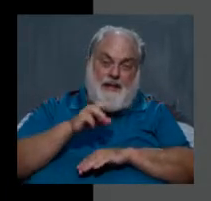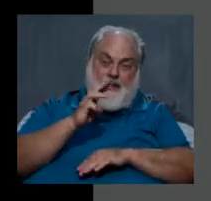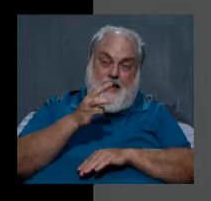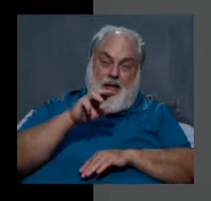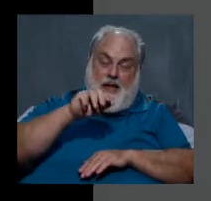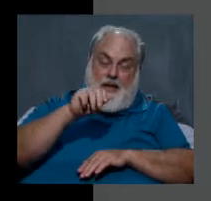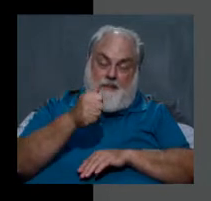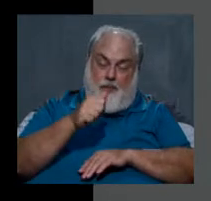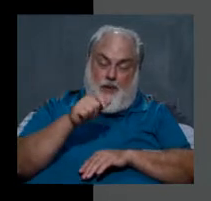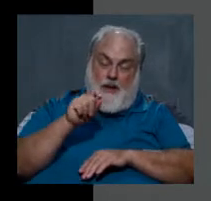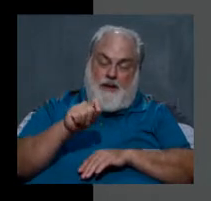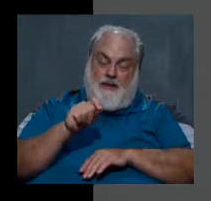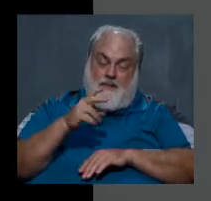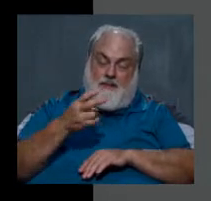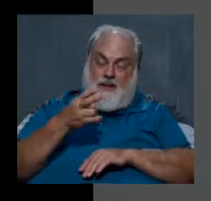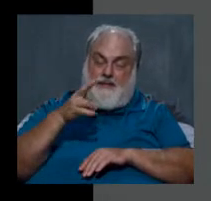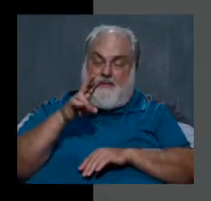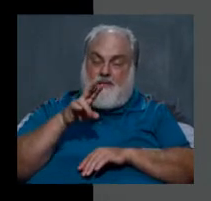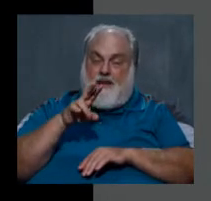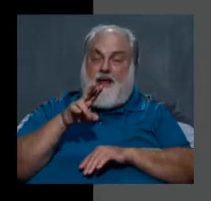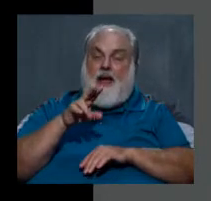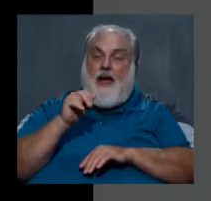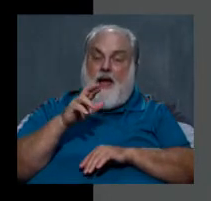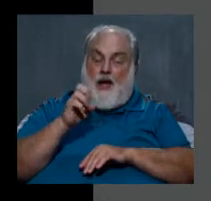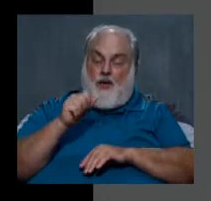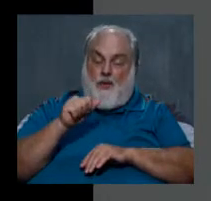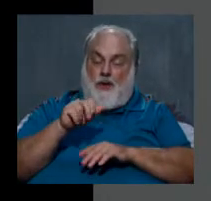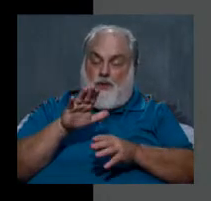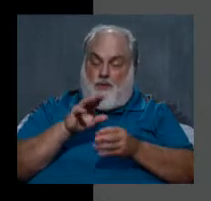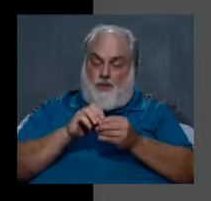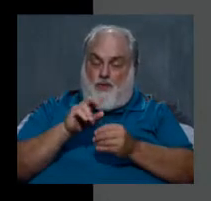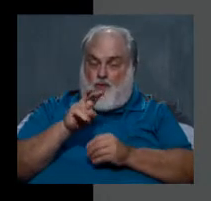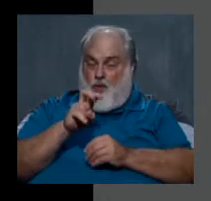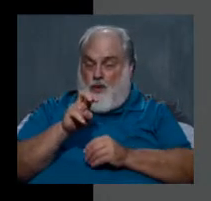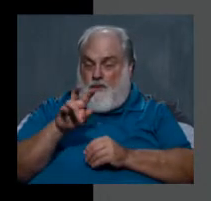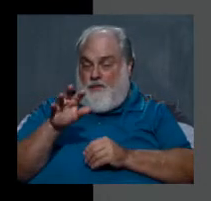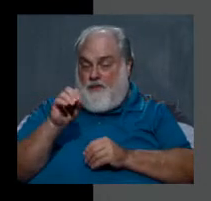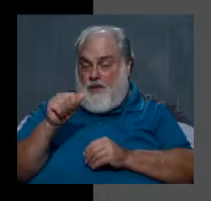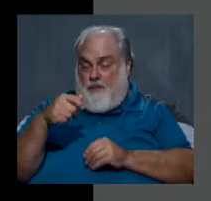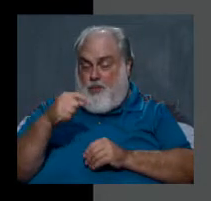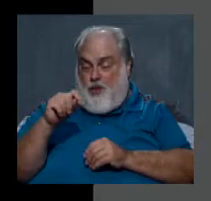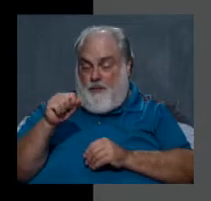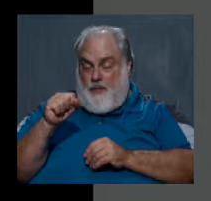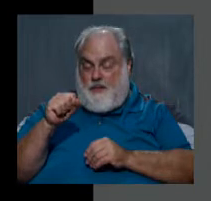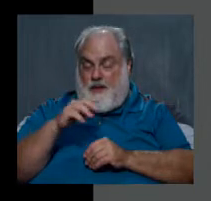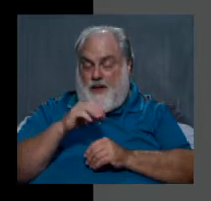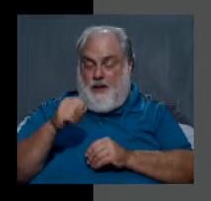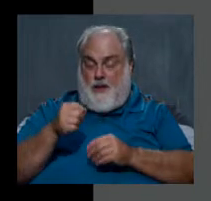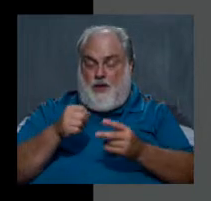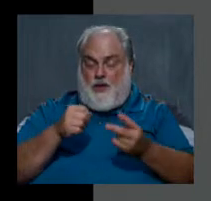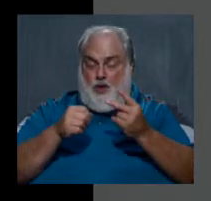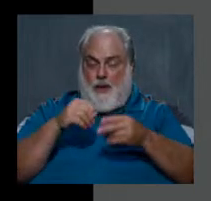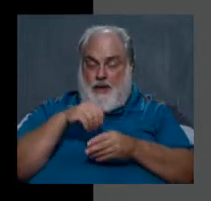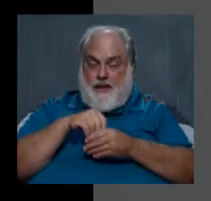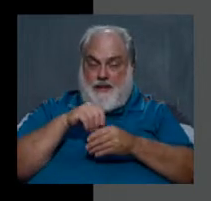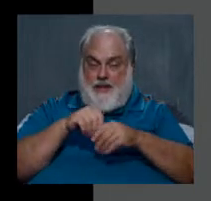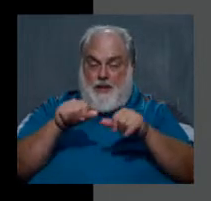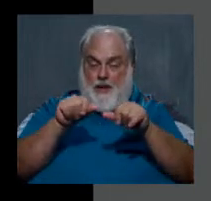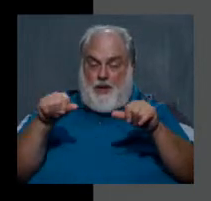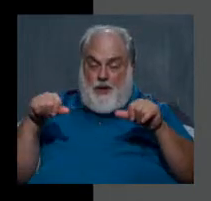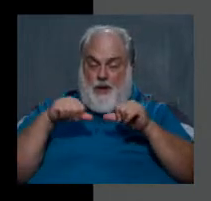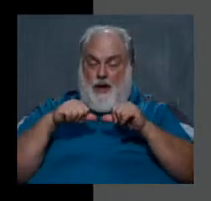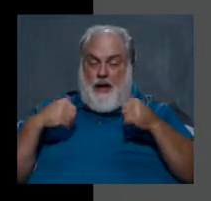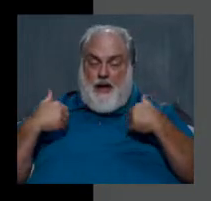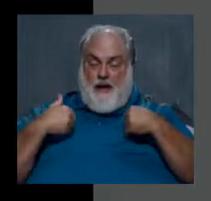10.67-acre site with multifamily development containing 250 units. The development is proposed with two interior courtyards, which will contain a swimming